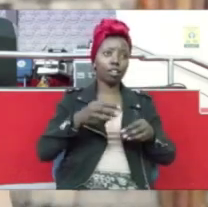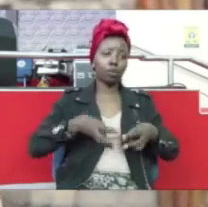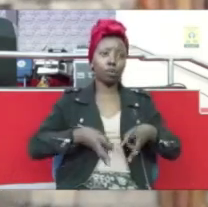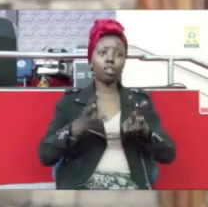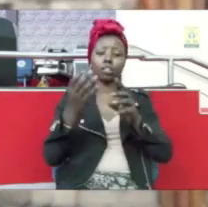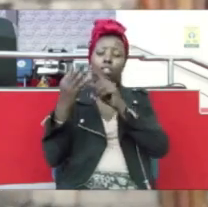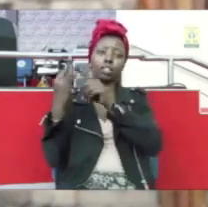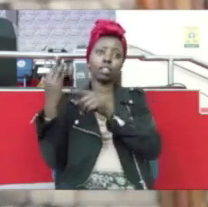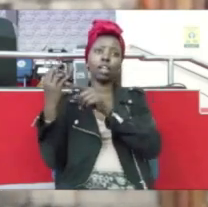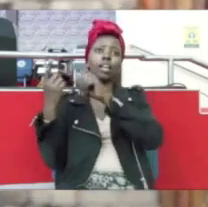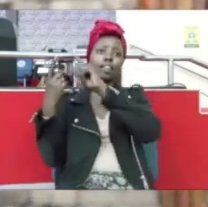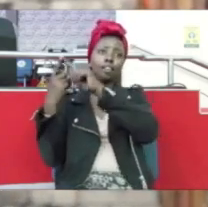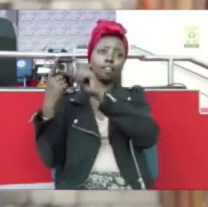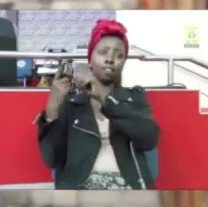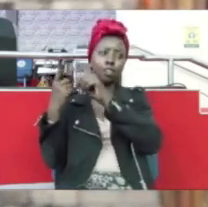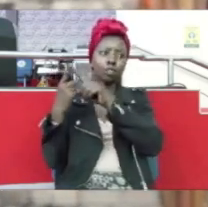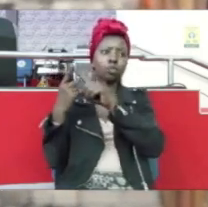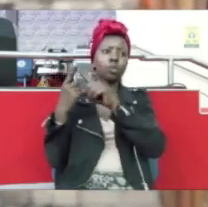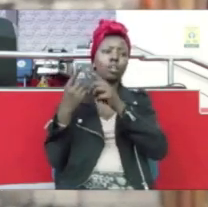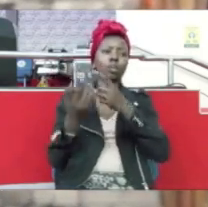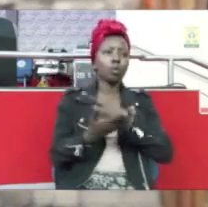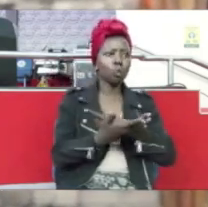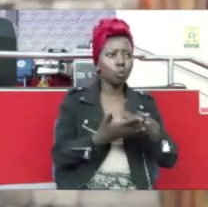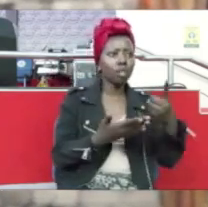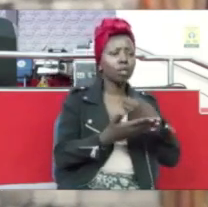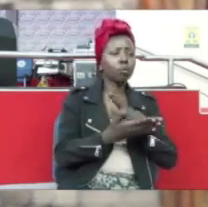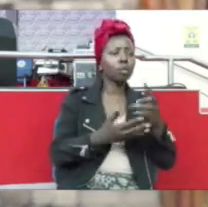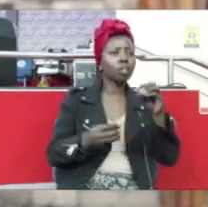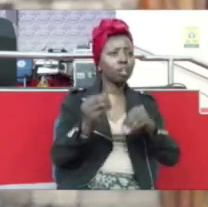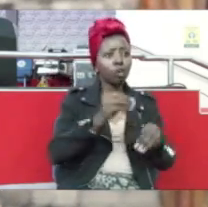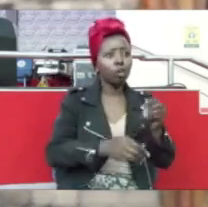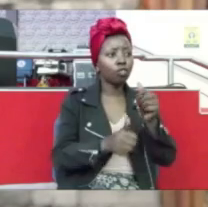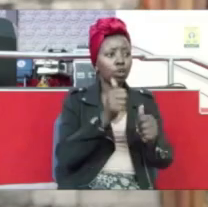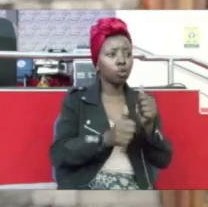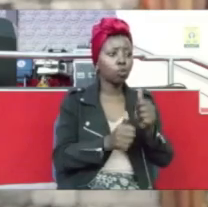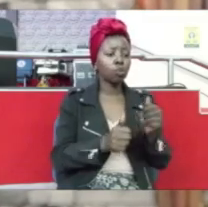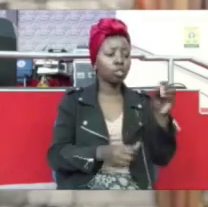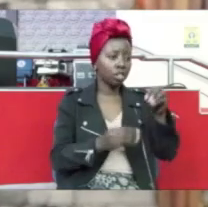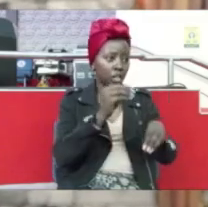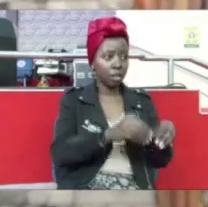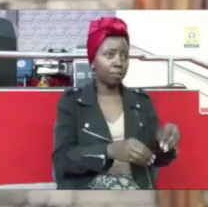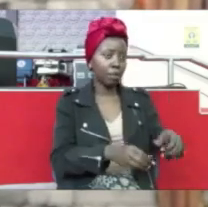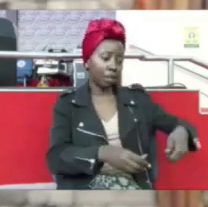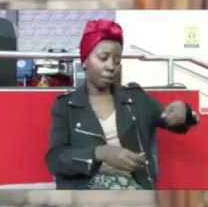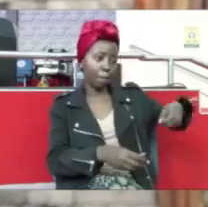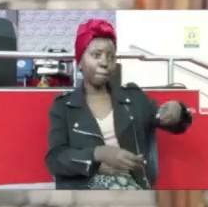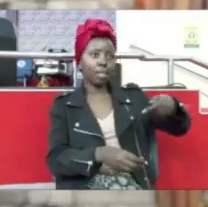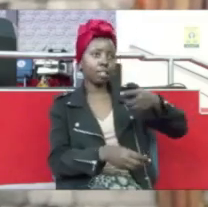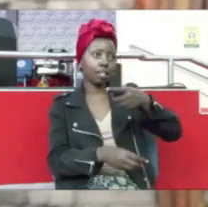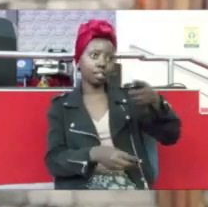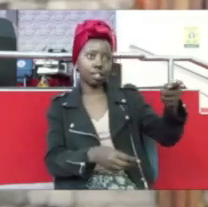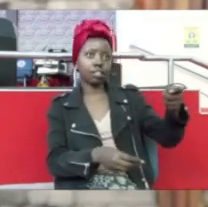There is the regular weekly offerings that we bring and we put into the offering basket.